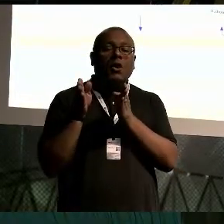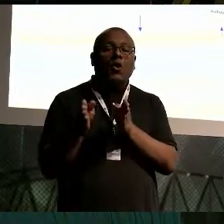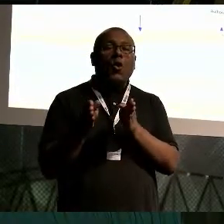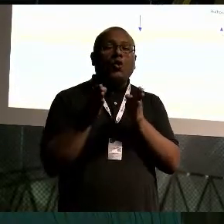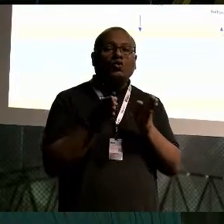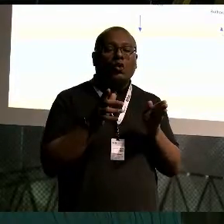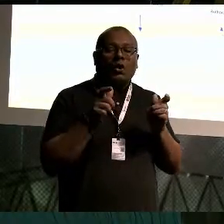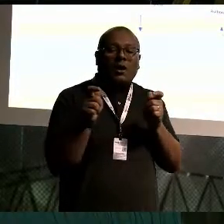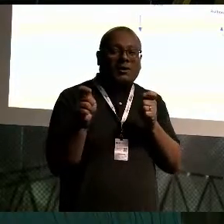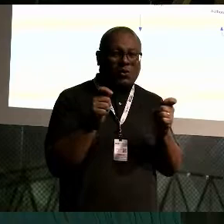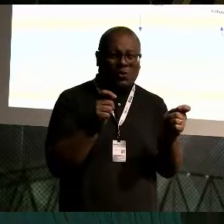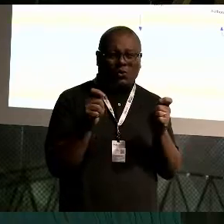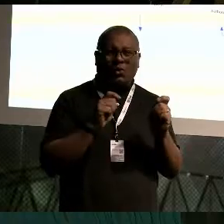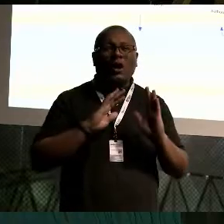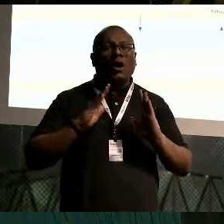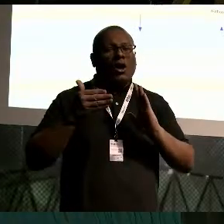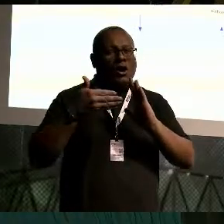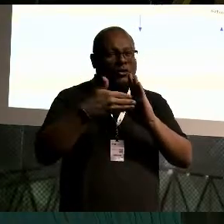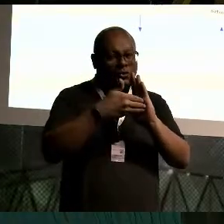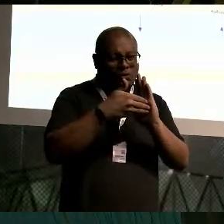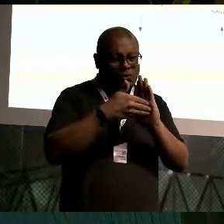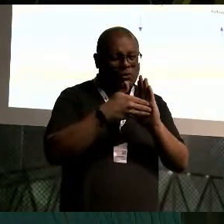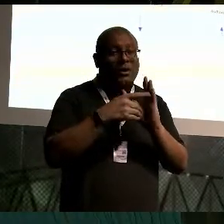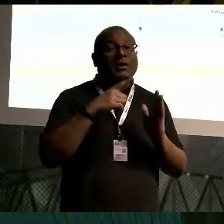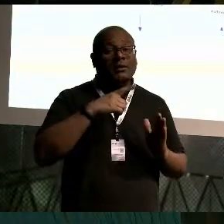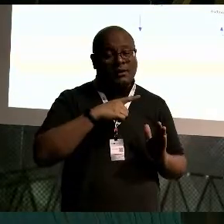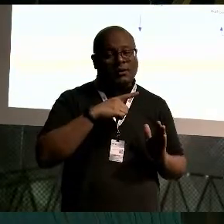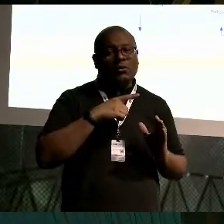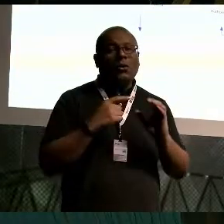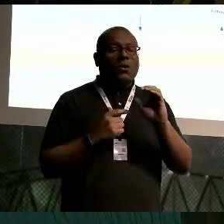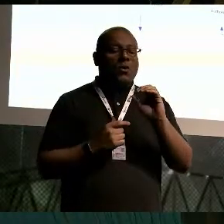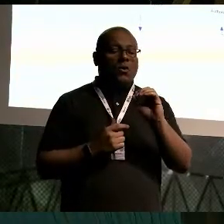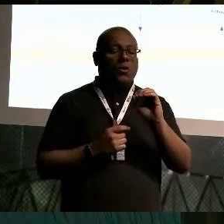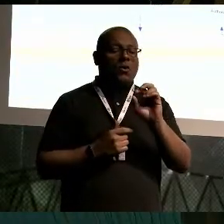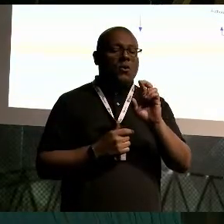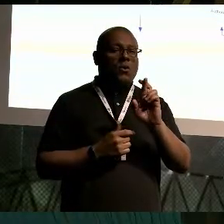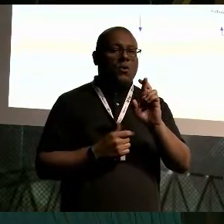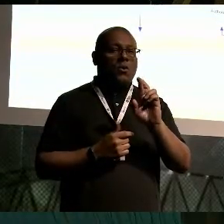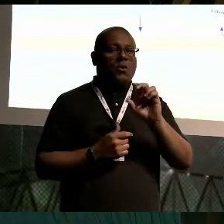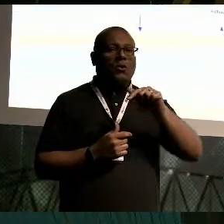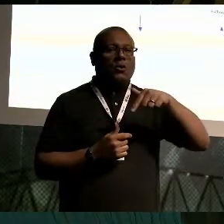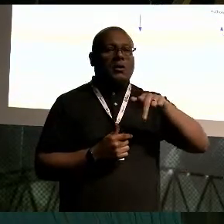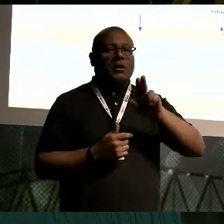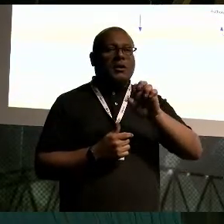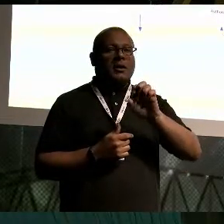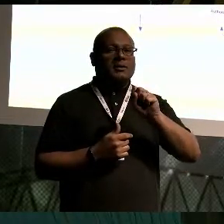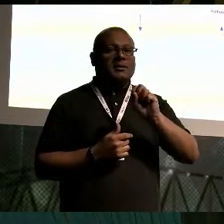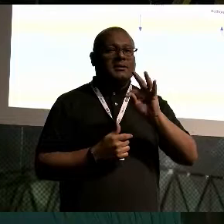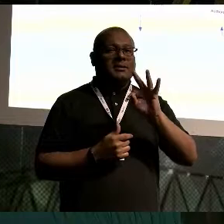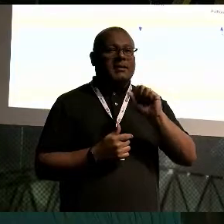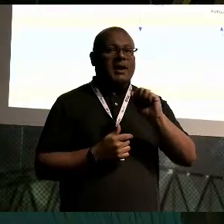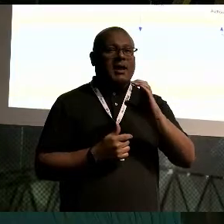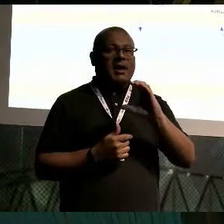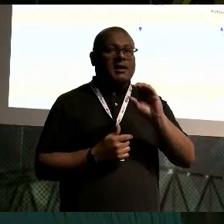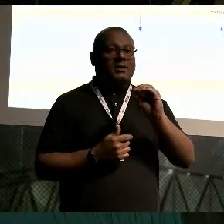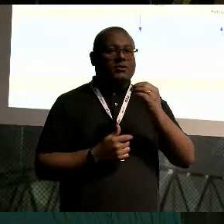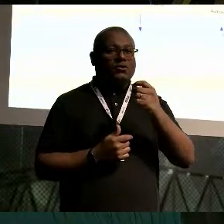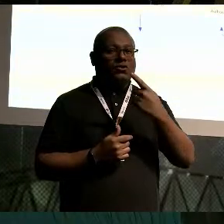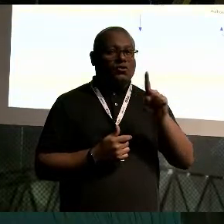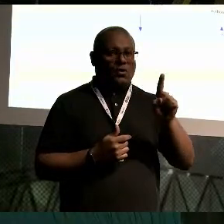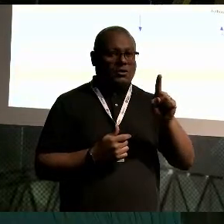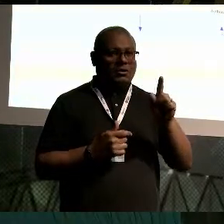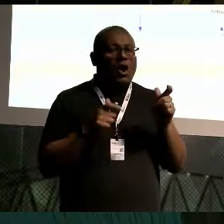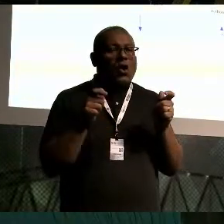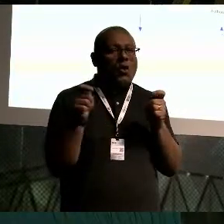but you also have a central orchestrator, an external service, where you define how your calls